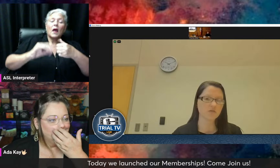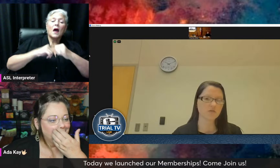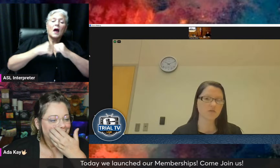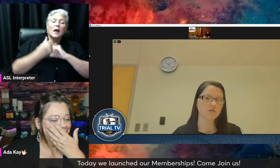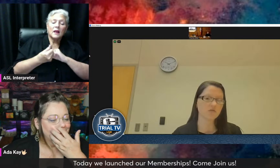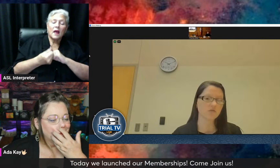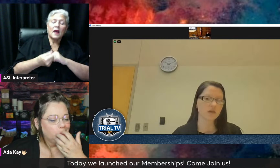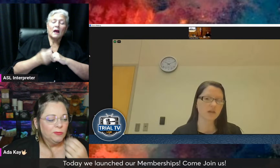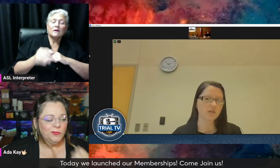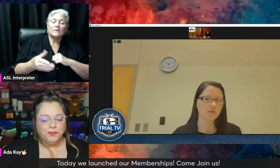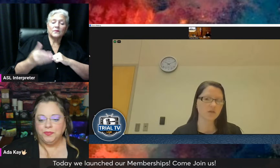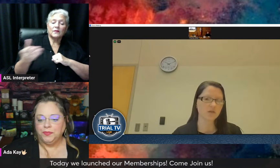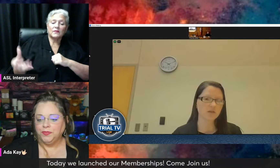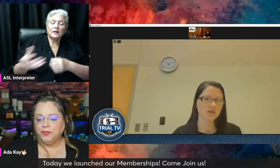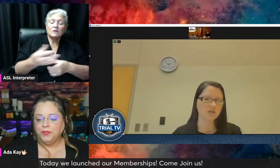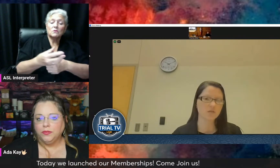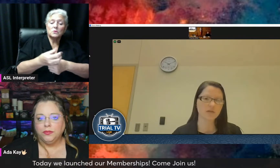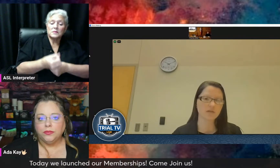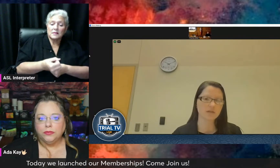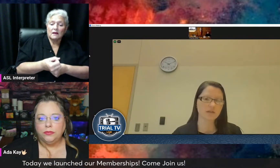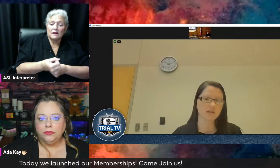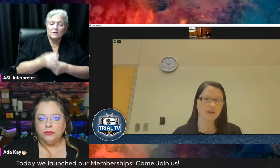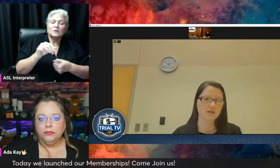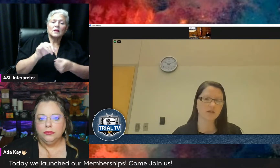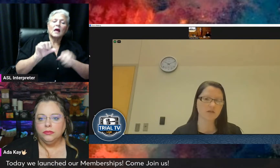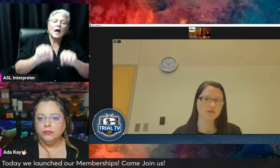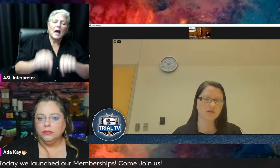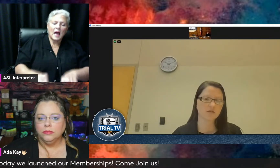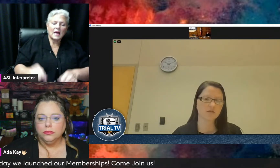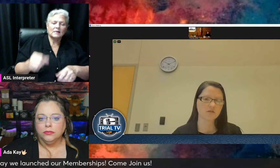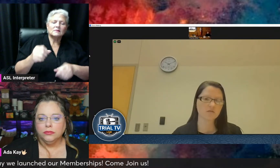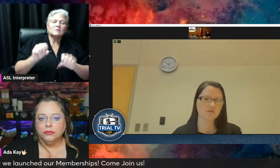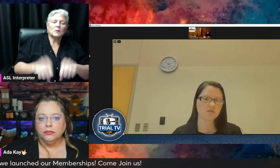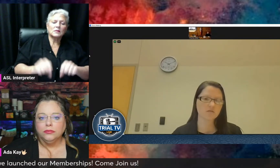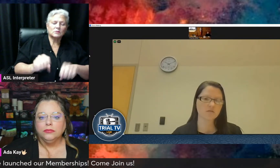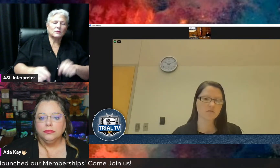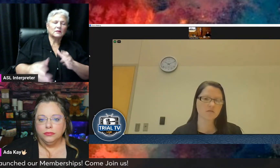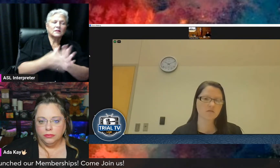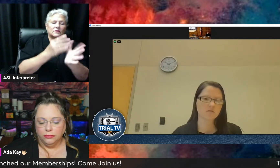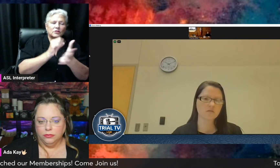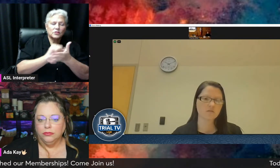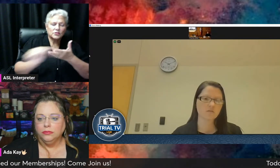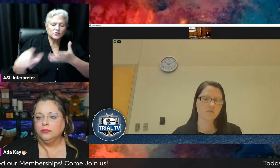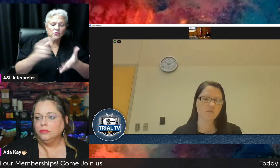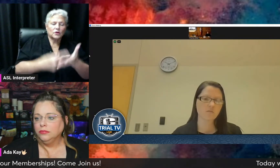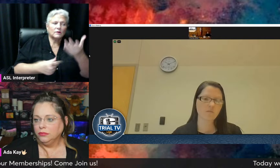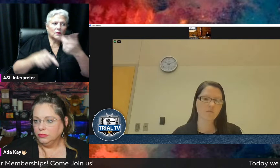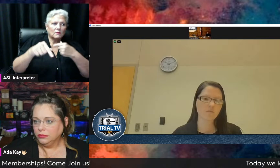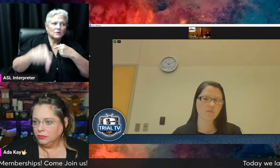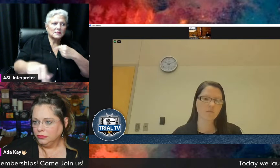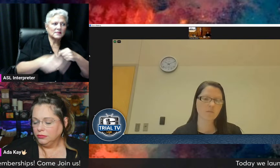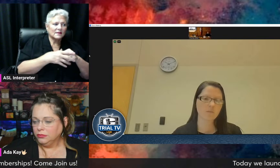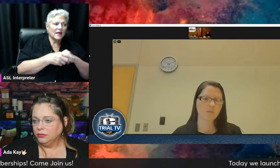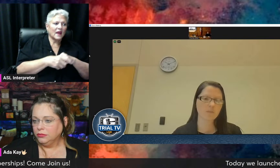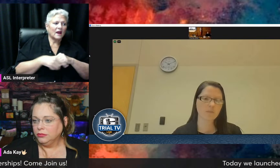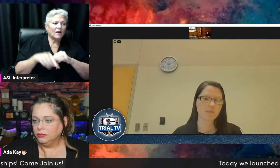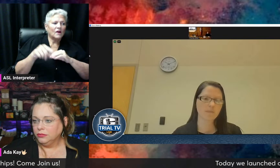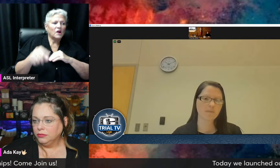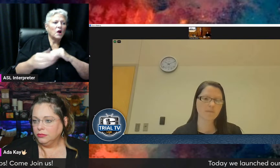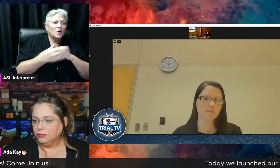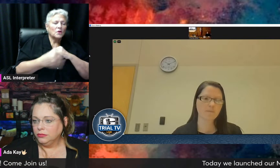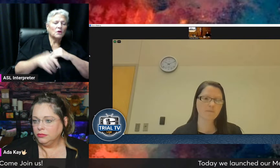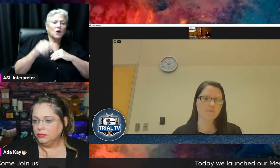ability to destroy impressions that were previously there. Okay. You'd call those smudges, wouldn't